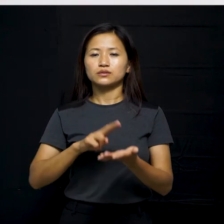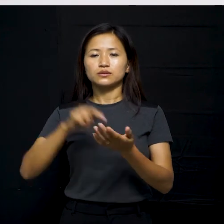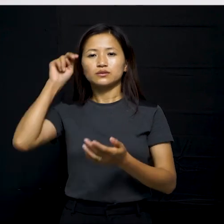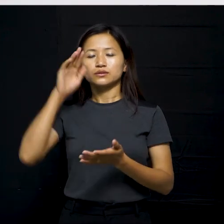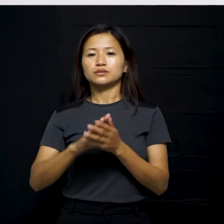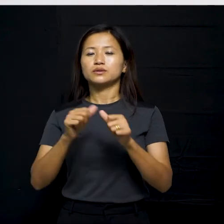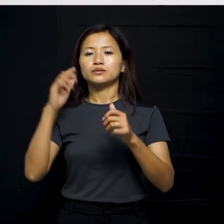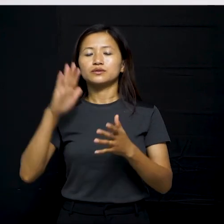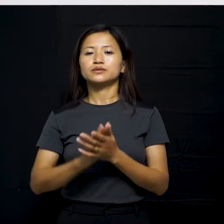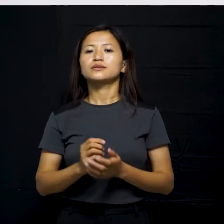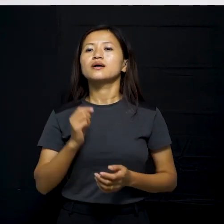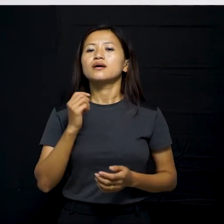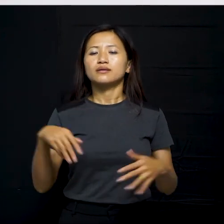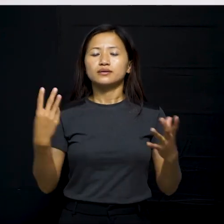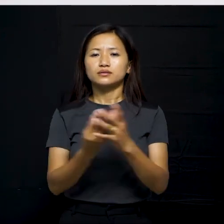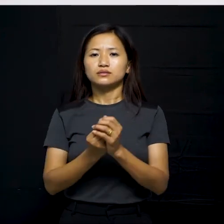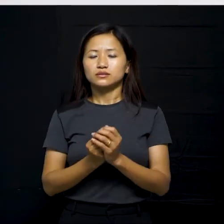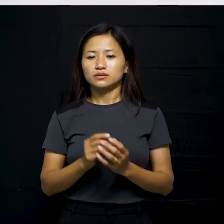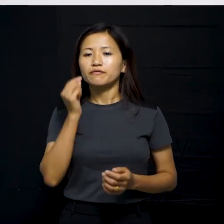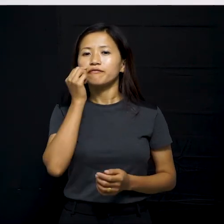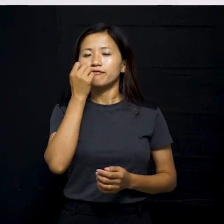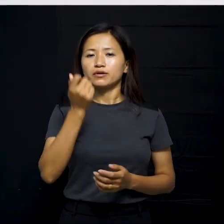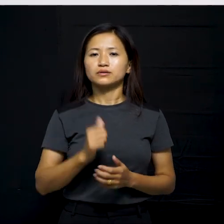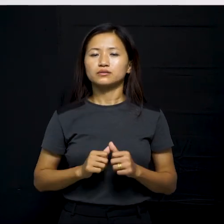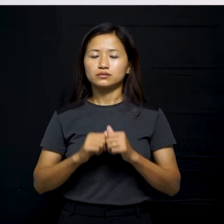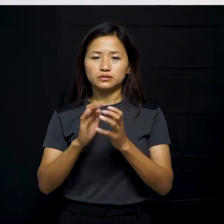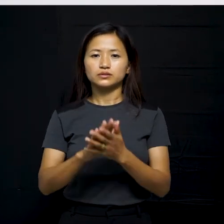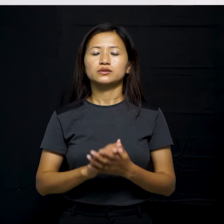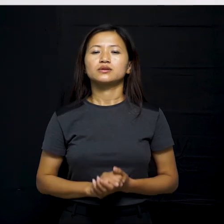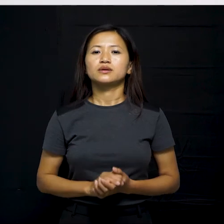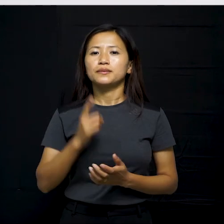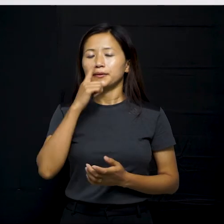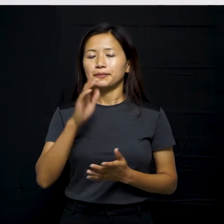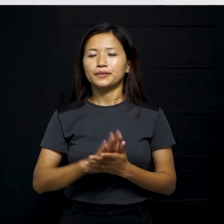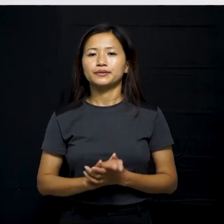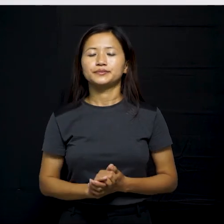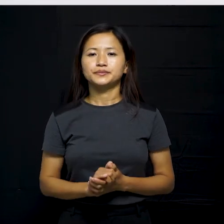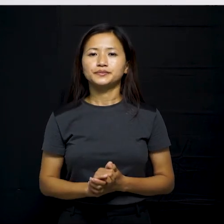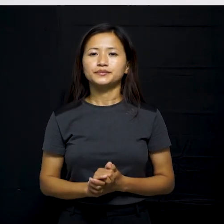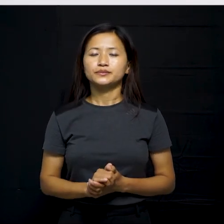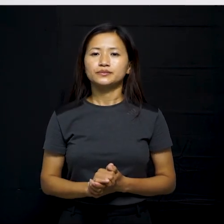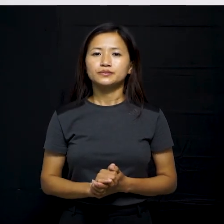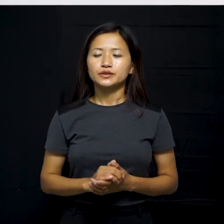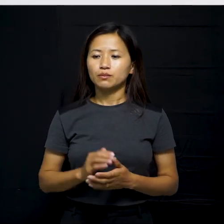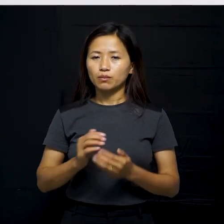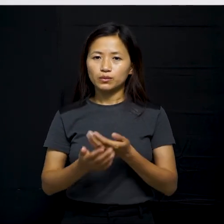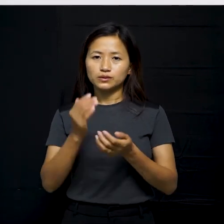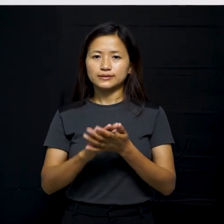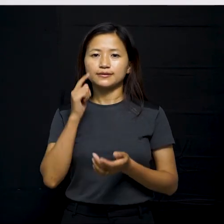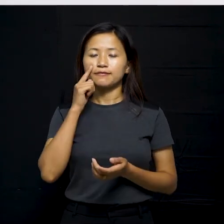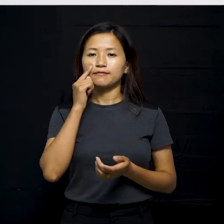family? Obviously it's the father, though the mother also gives suggestions and advices, but mostly it's the father, okay?